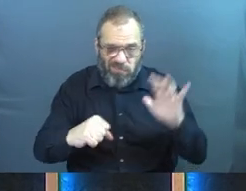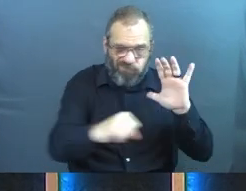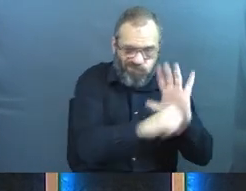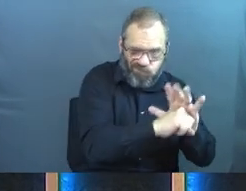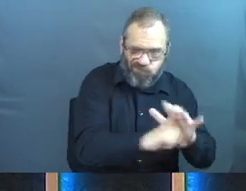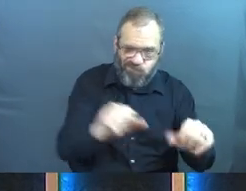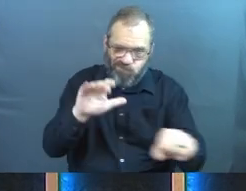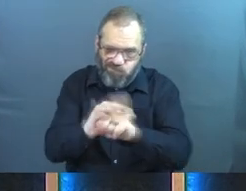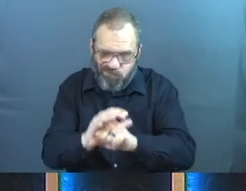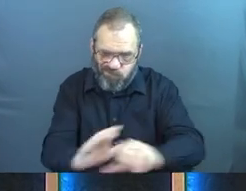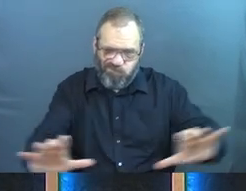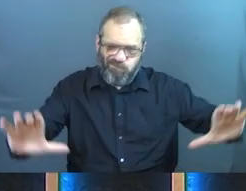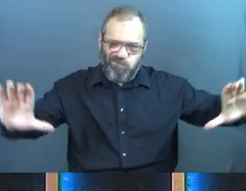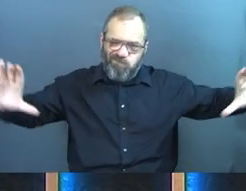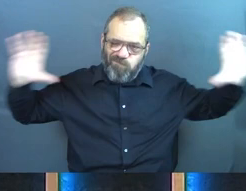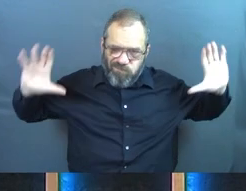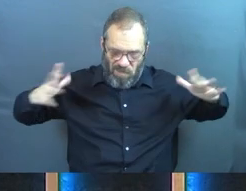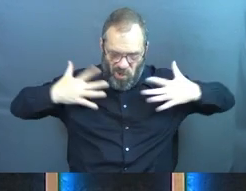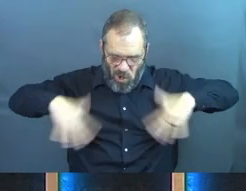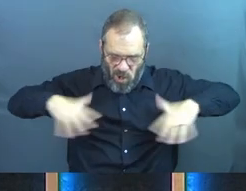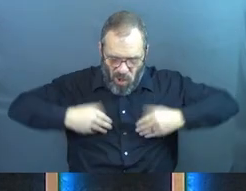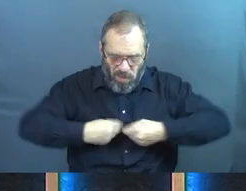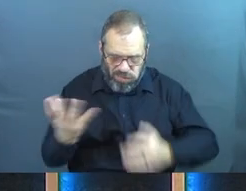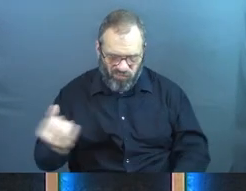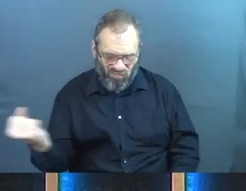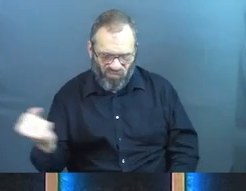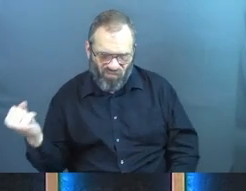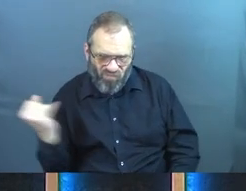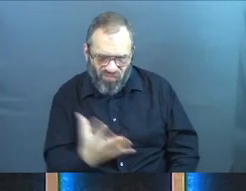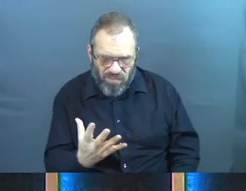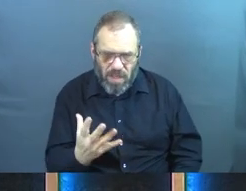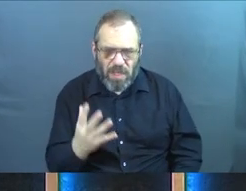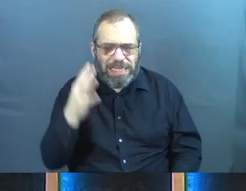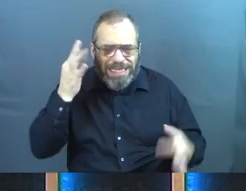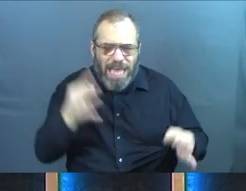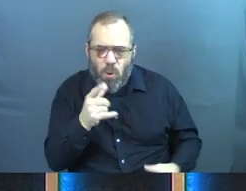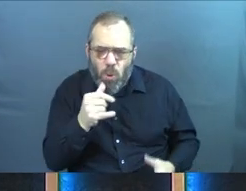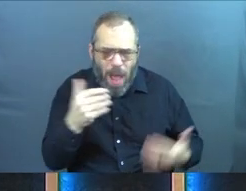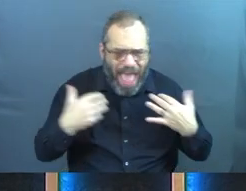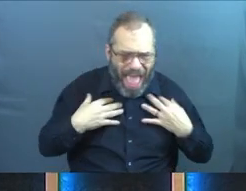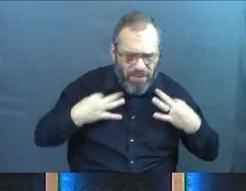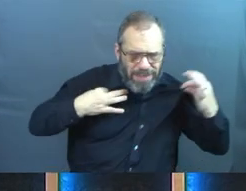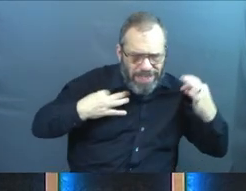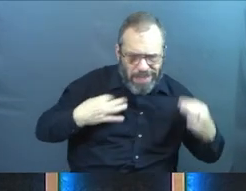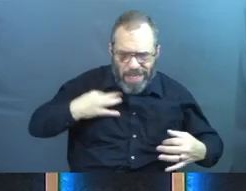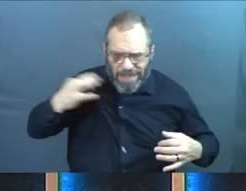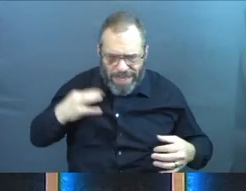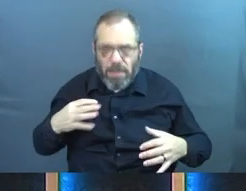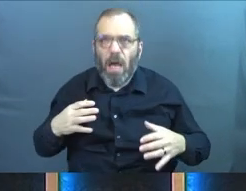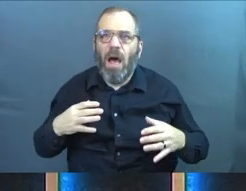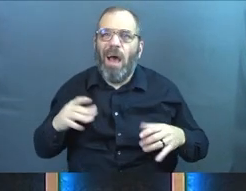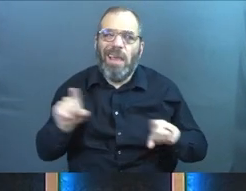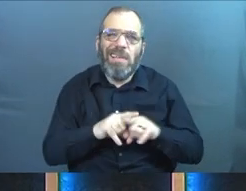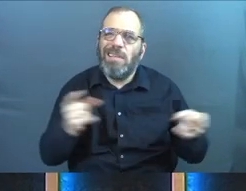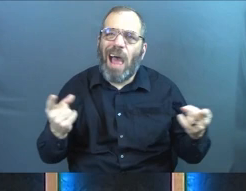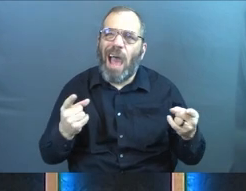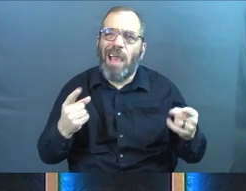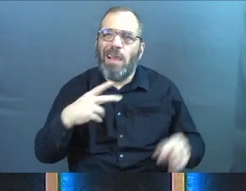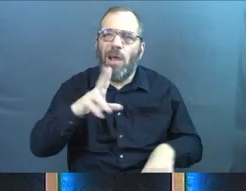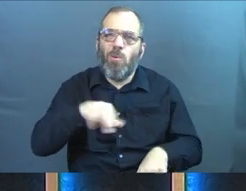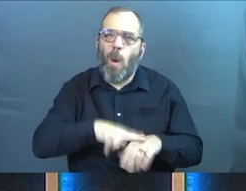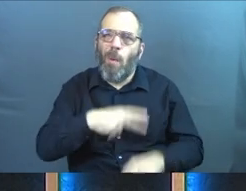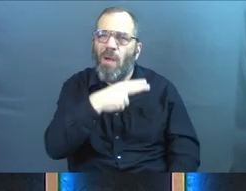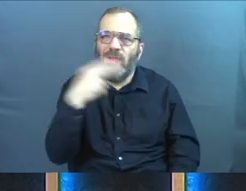to the cross, and they divided his clothes, and they threw dice to decide who would get each piece. They're treating him like a common